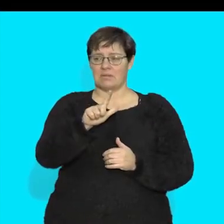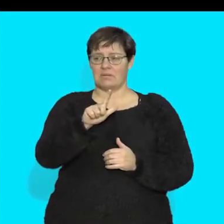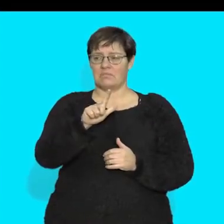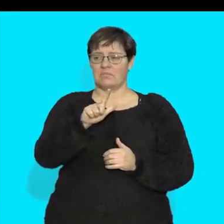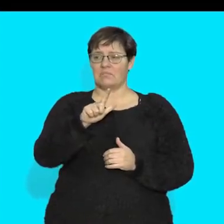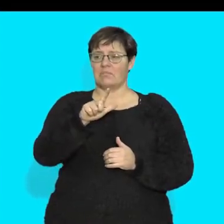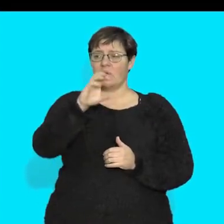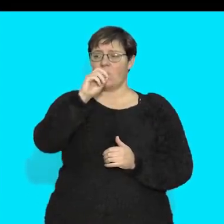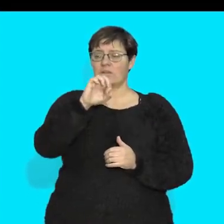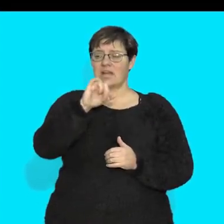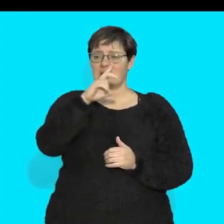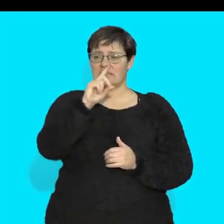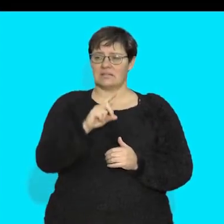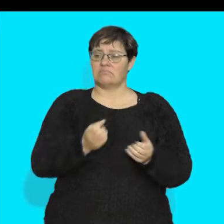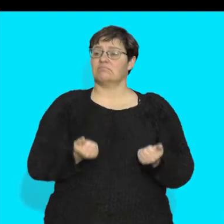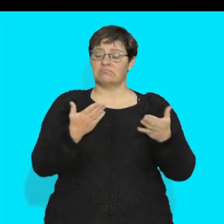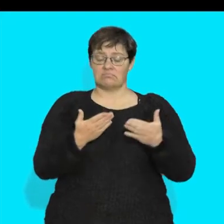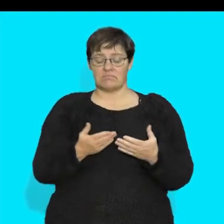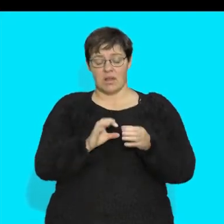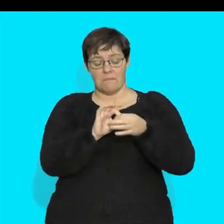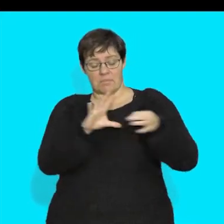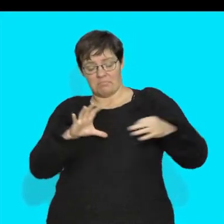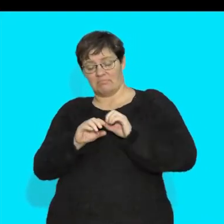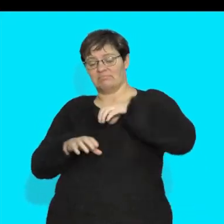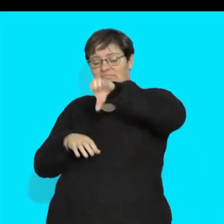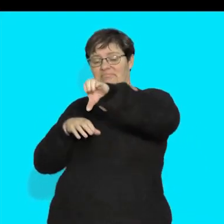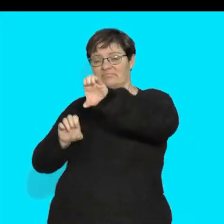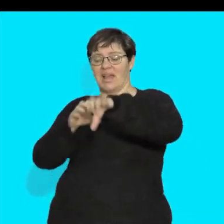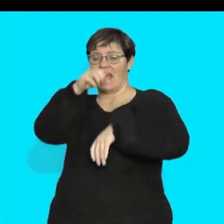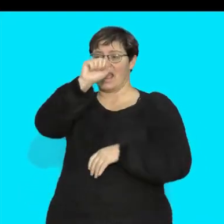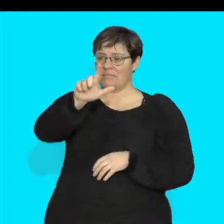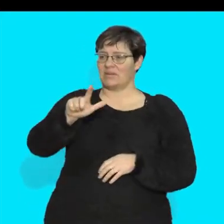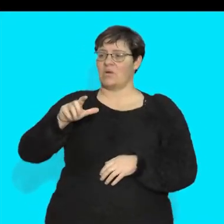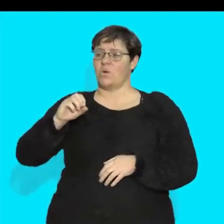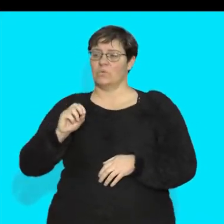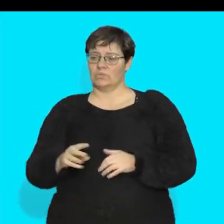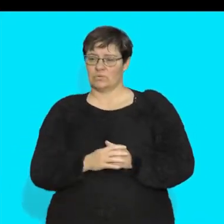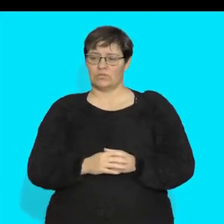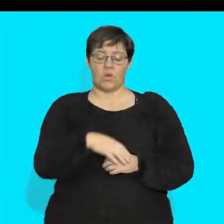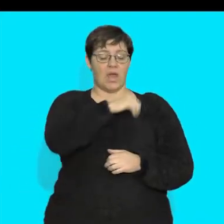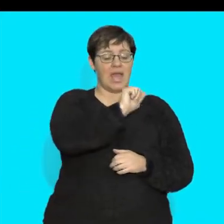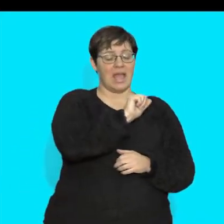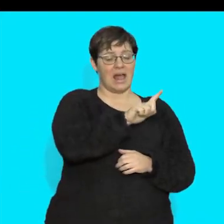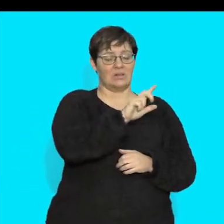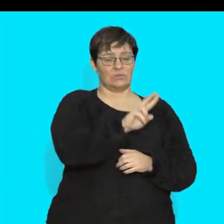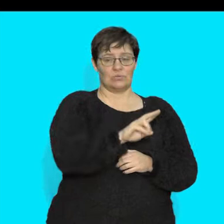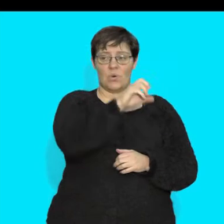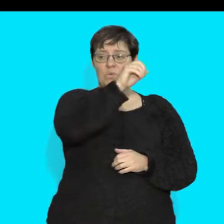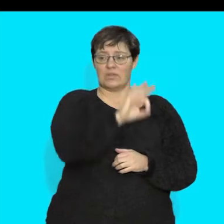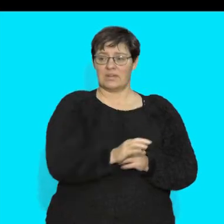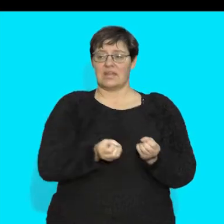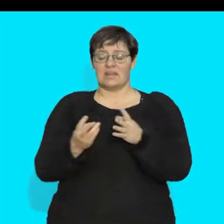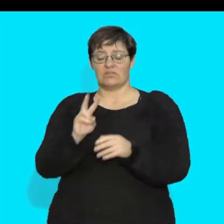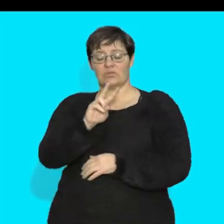aluminium oxide is going to produce aluminium and oxygen. There's the full balanced equation. So we've got